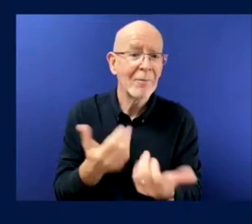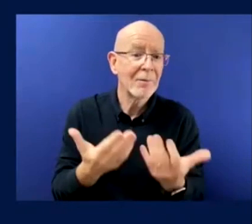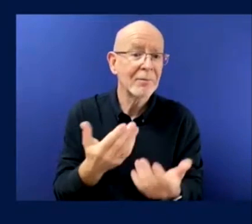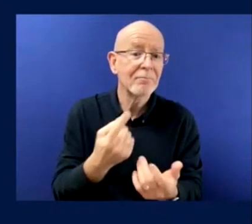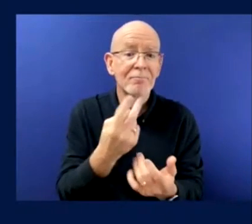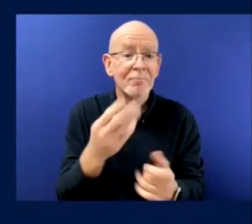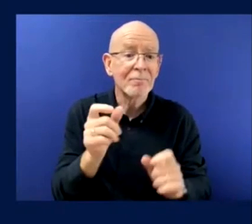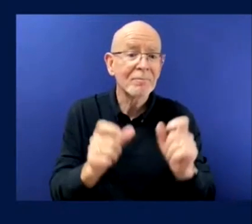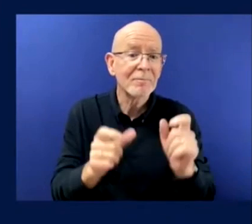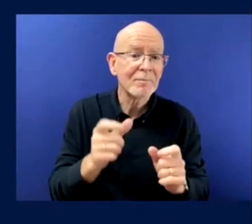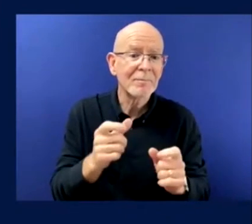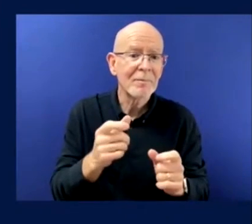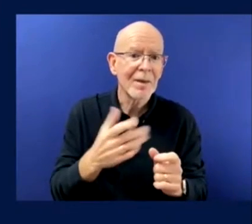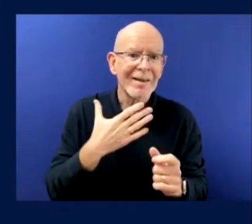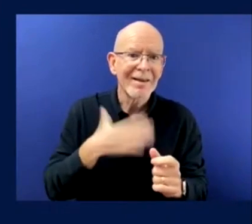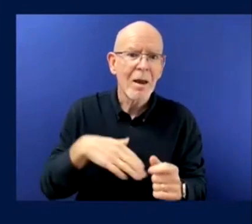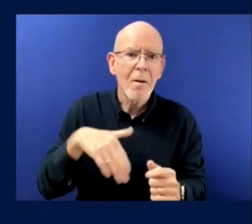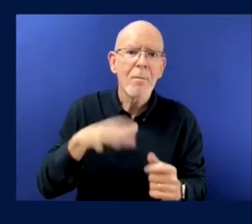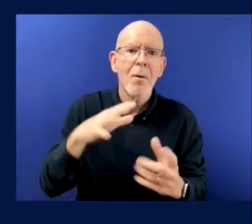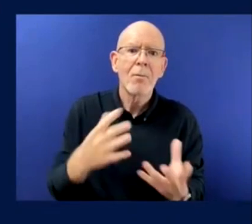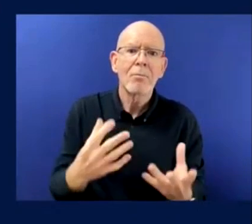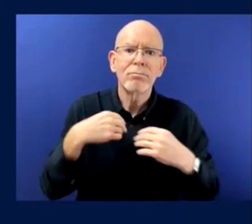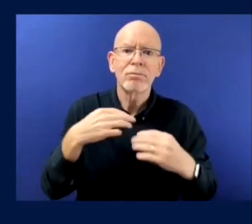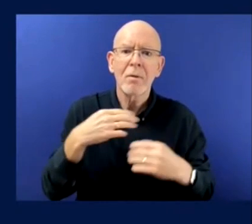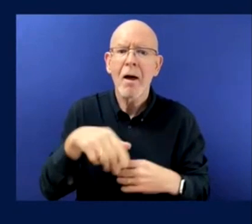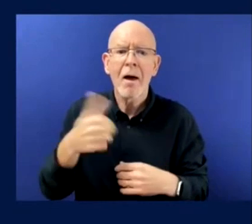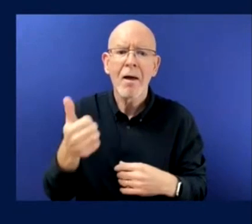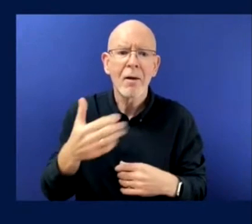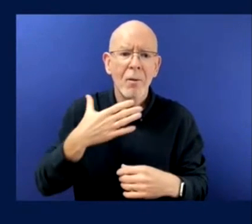so obviously it would be great to get that installed.